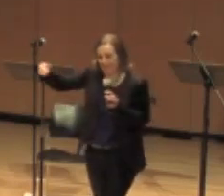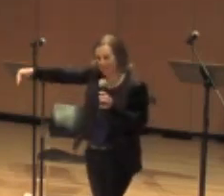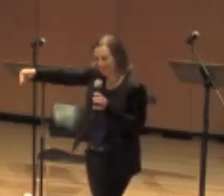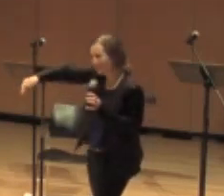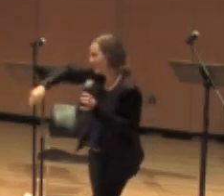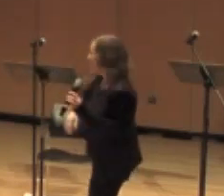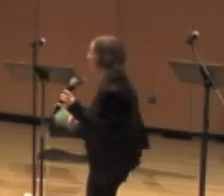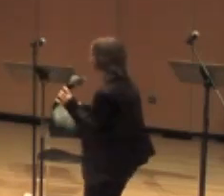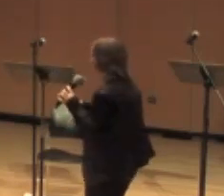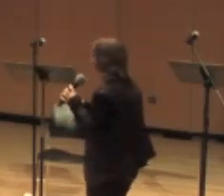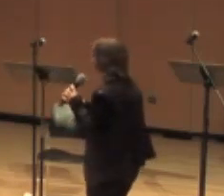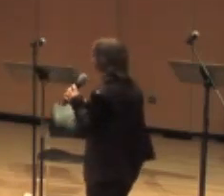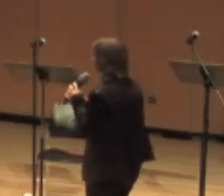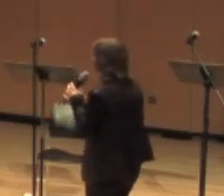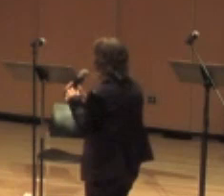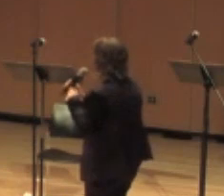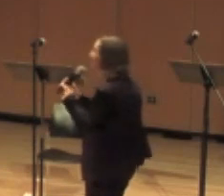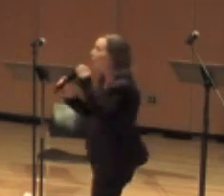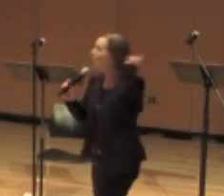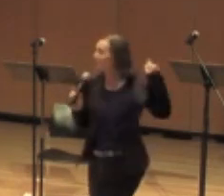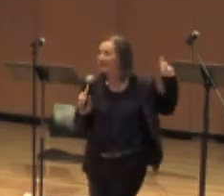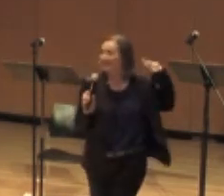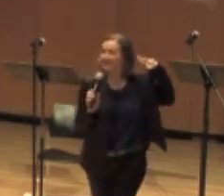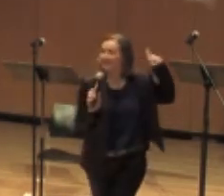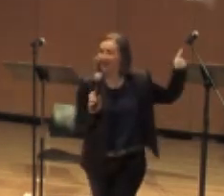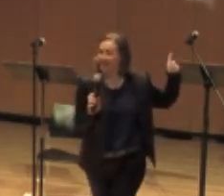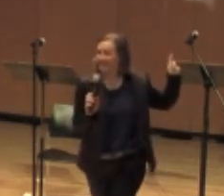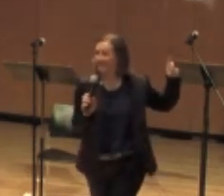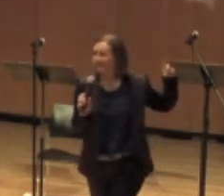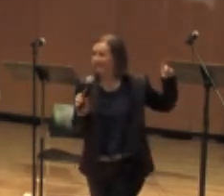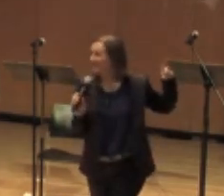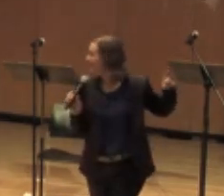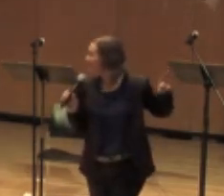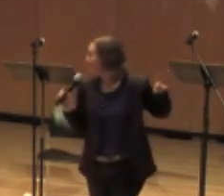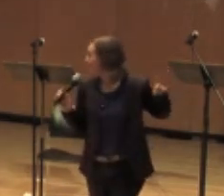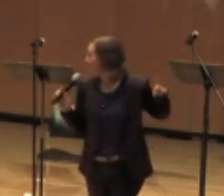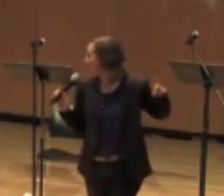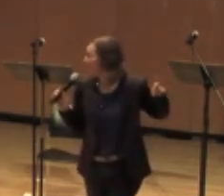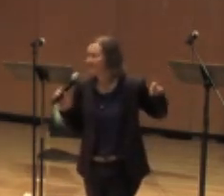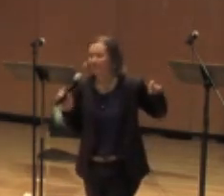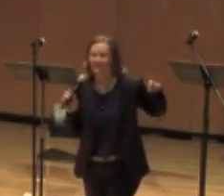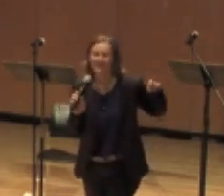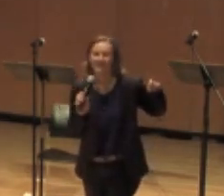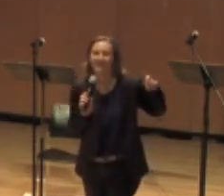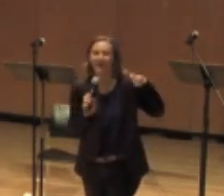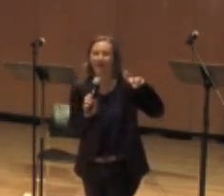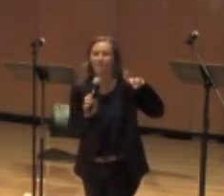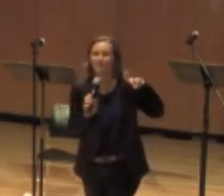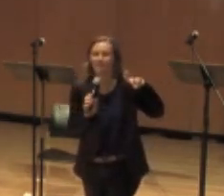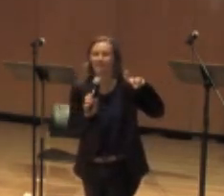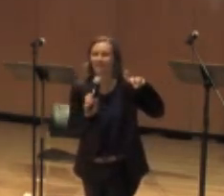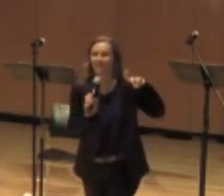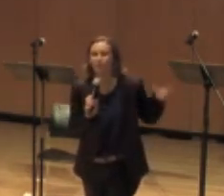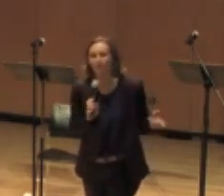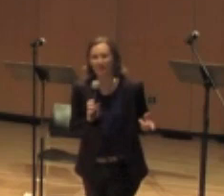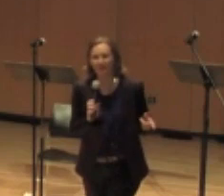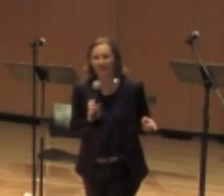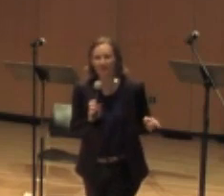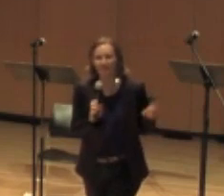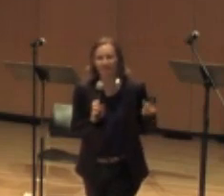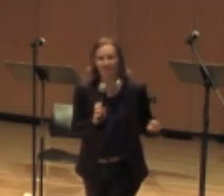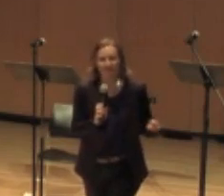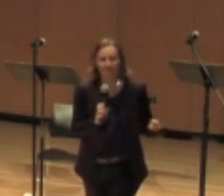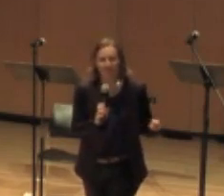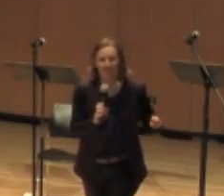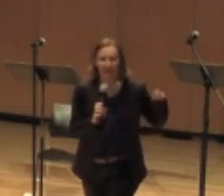um that work moving forward um and oh and last thing before we break is just that um the Wilma